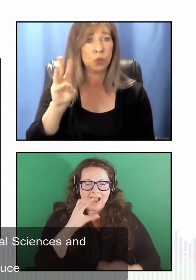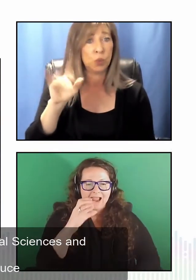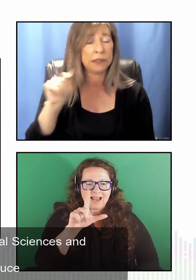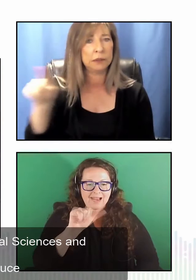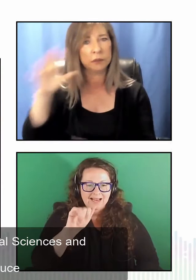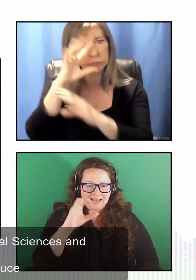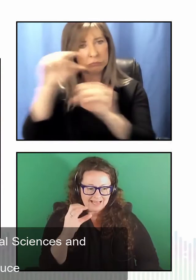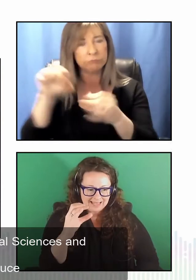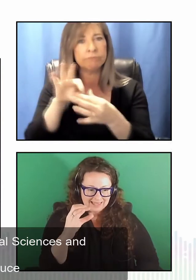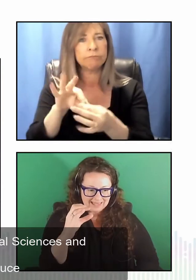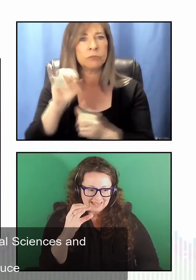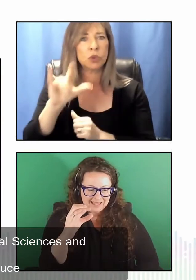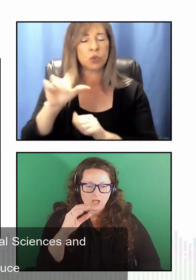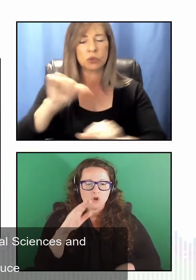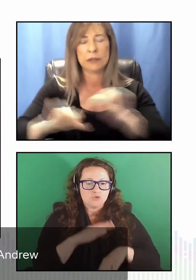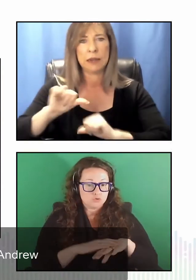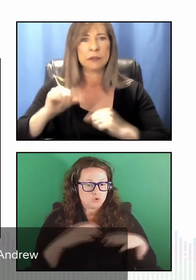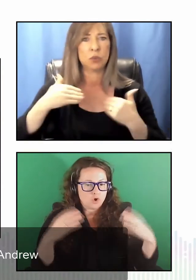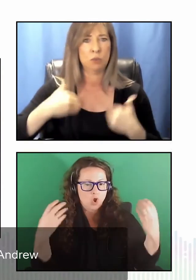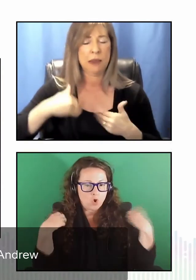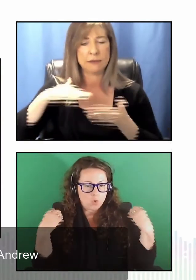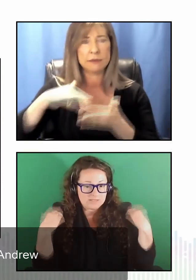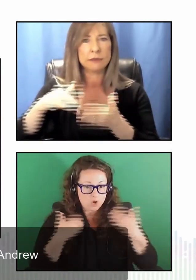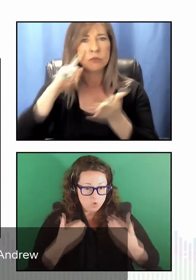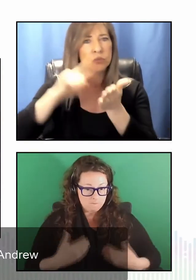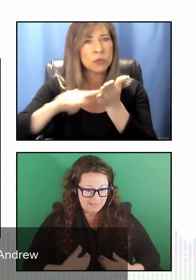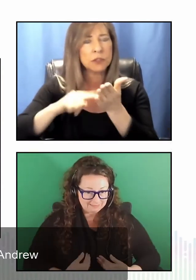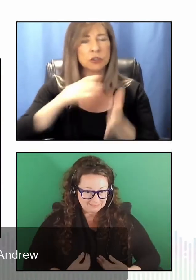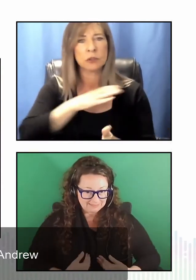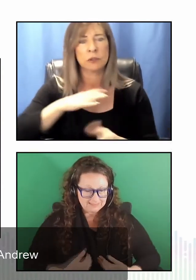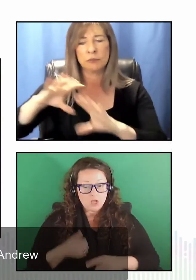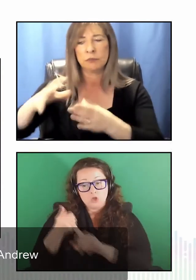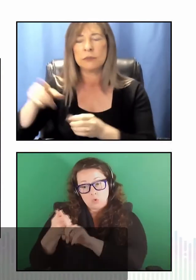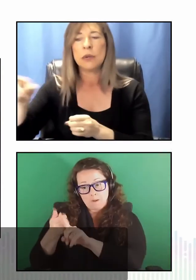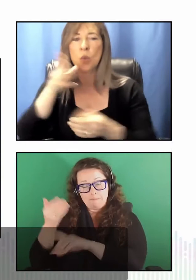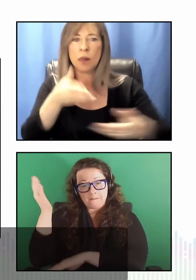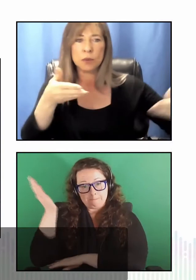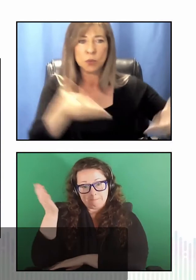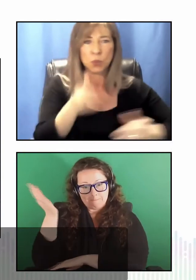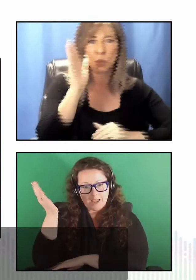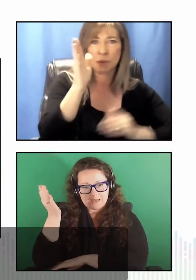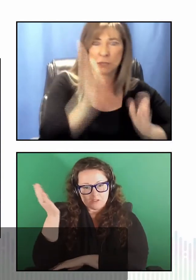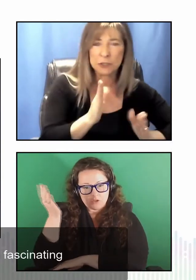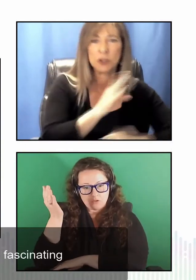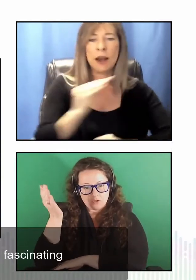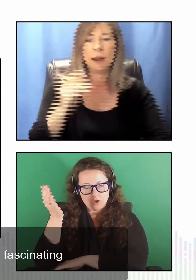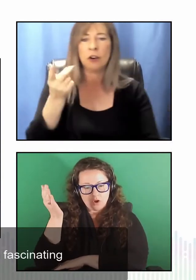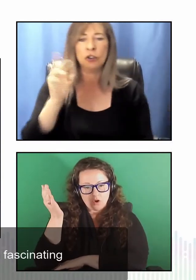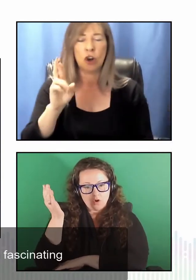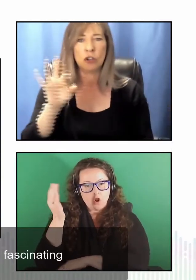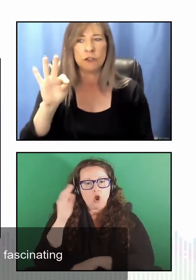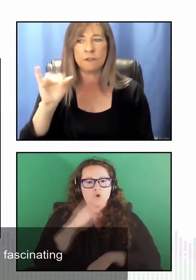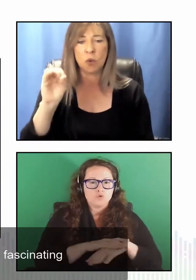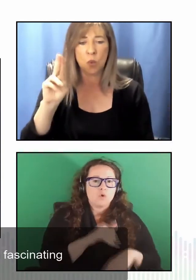Research Council. Ted will introduce us to the Honorable Ethel Blondin-Andrew and Dr. Fiona Schmigelo, who will moderate what promises